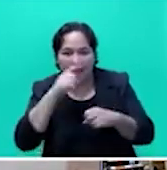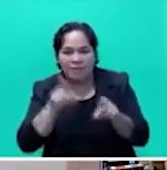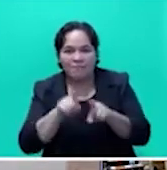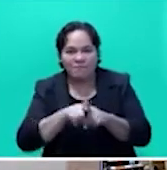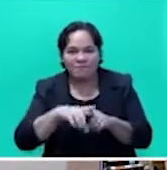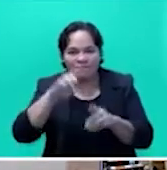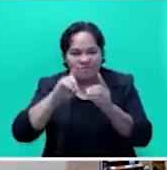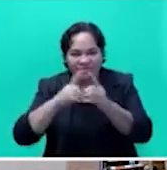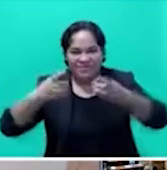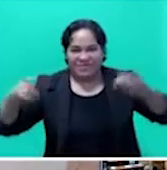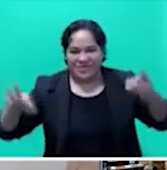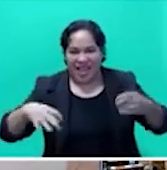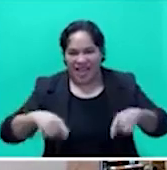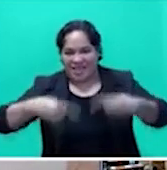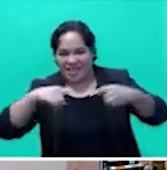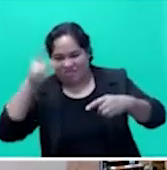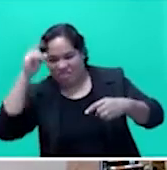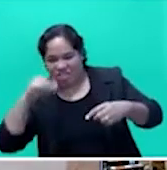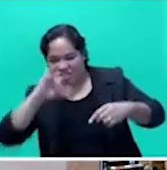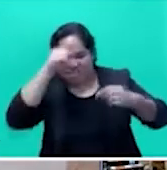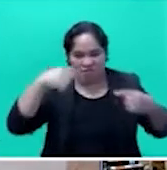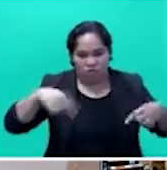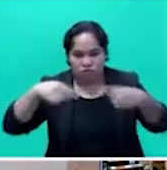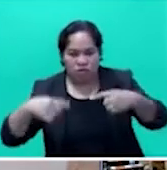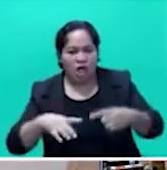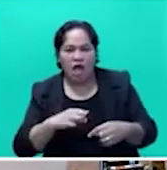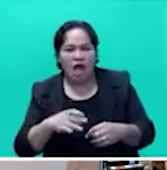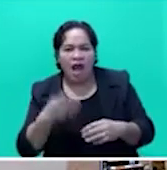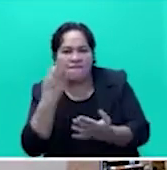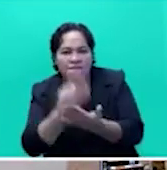around, and all these statements started by statements that are not factual.